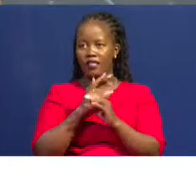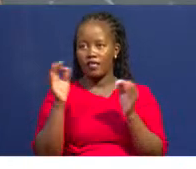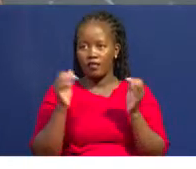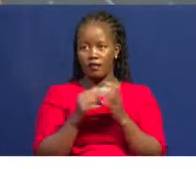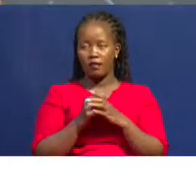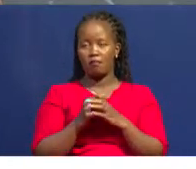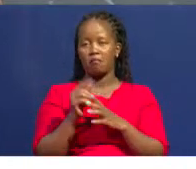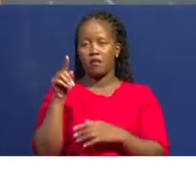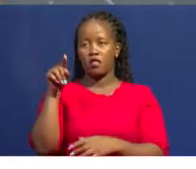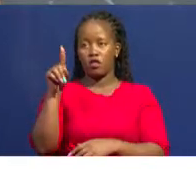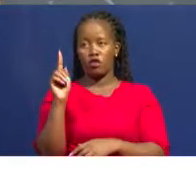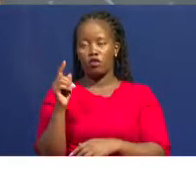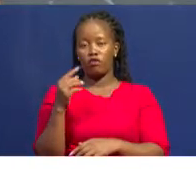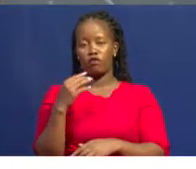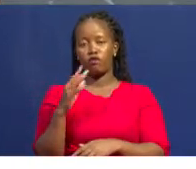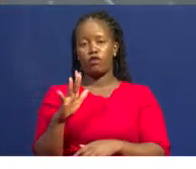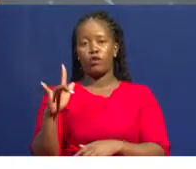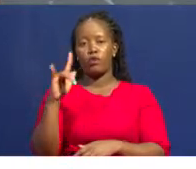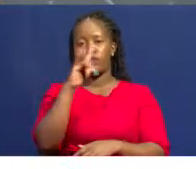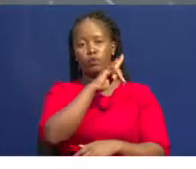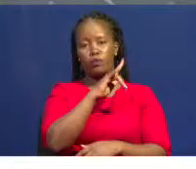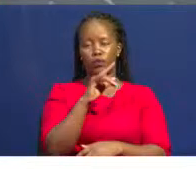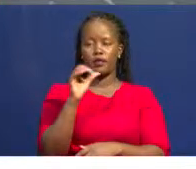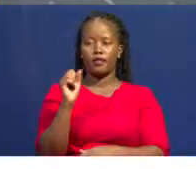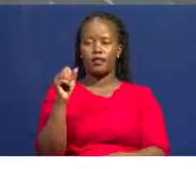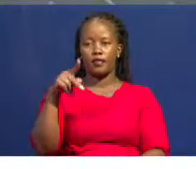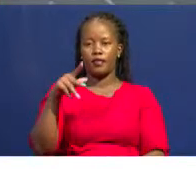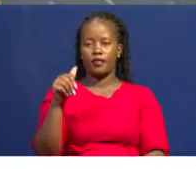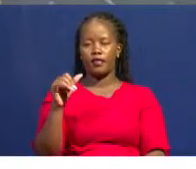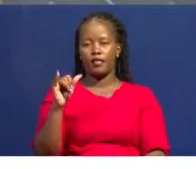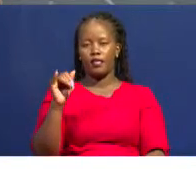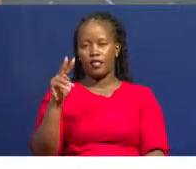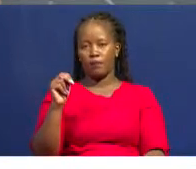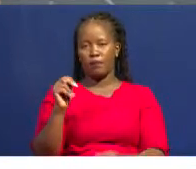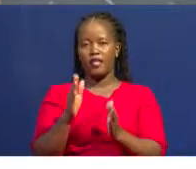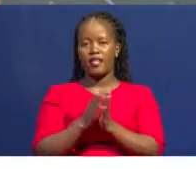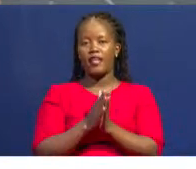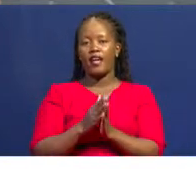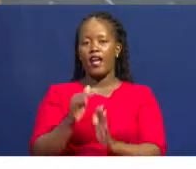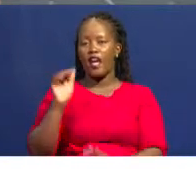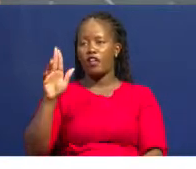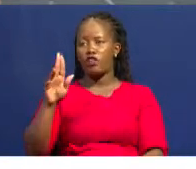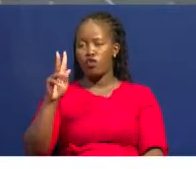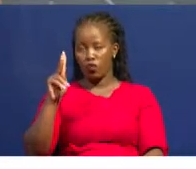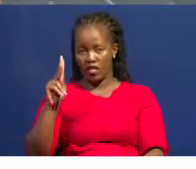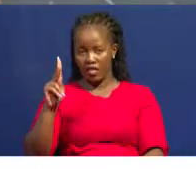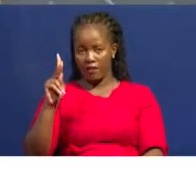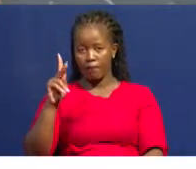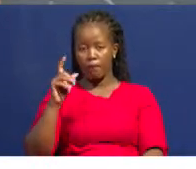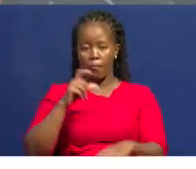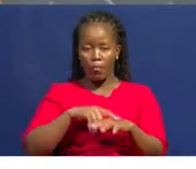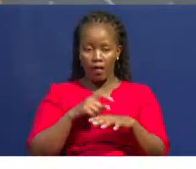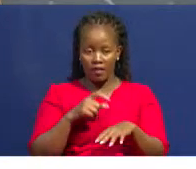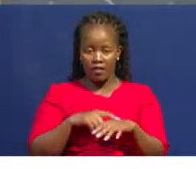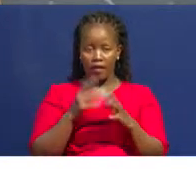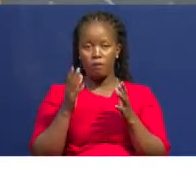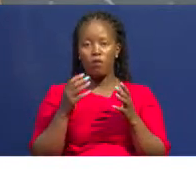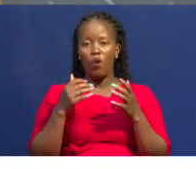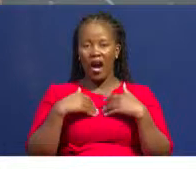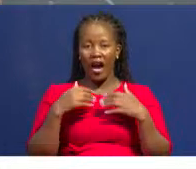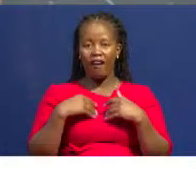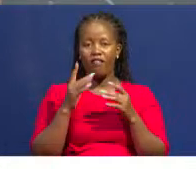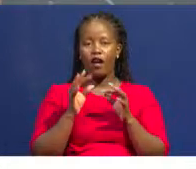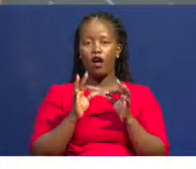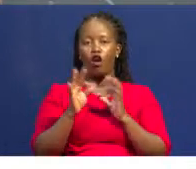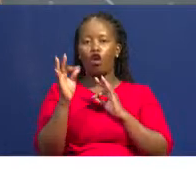was also in UK. You find when you along that distant tracks, they